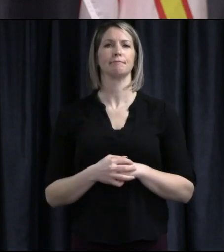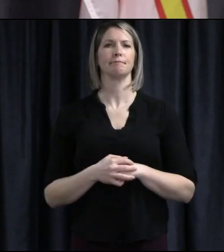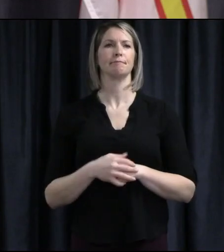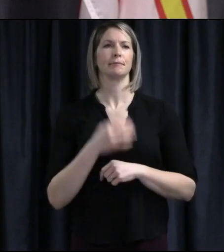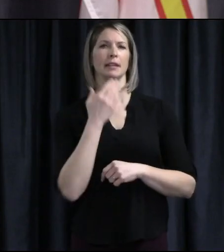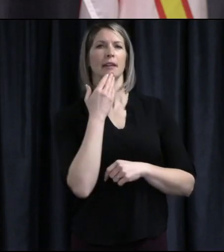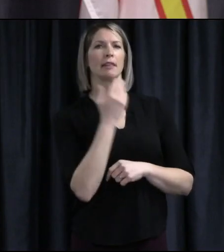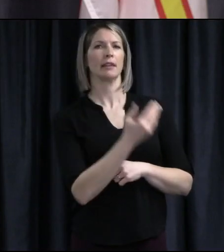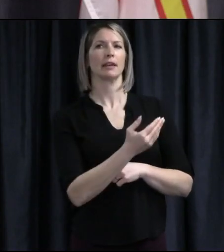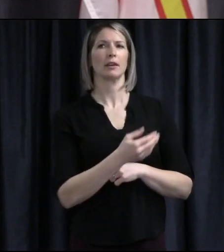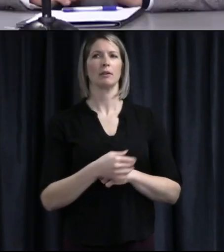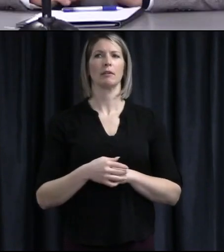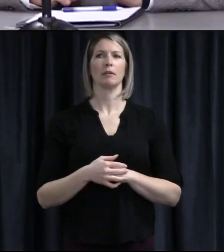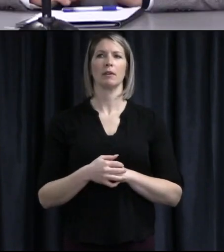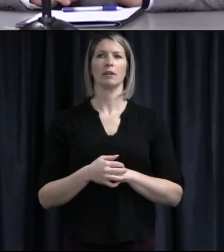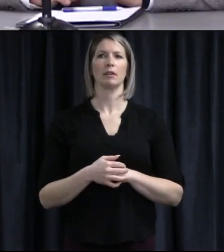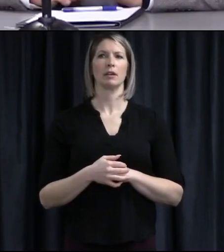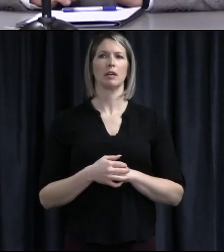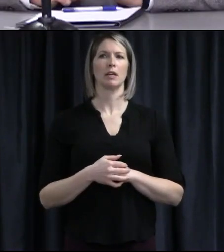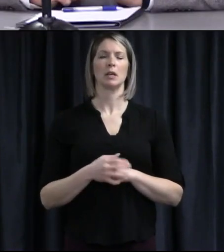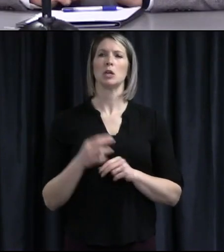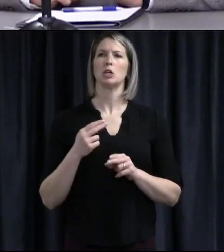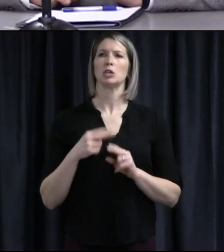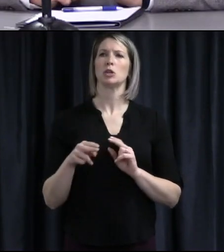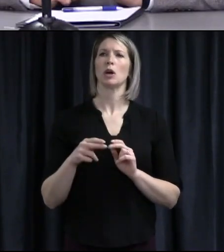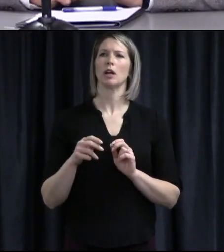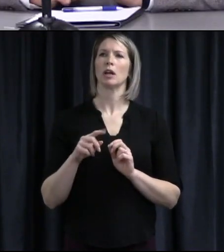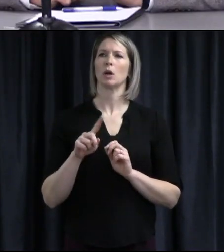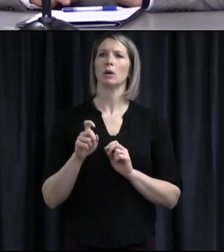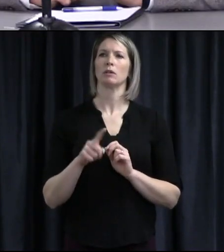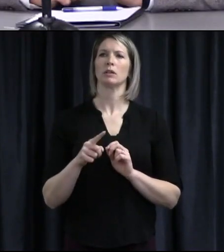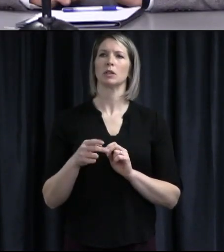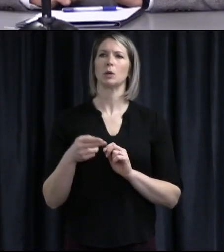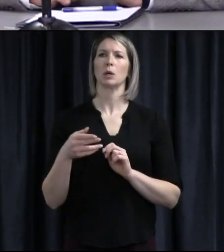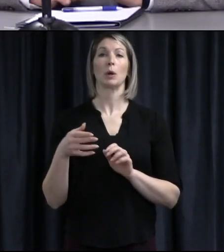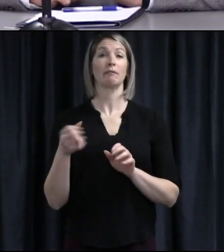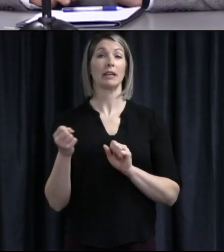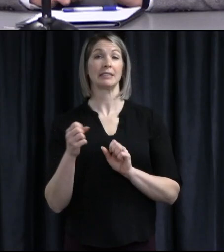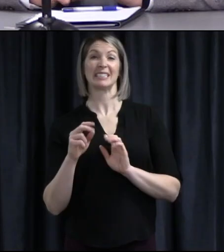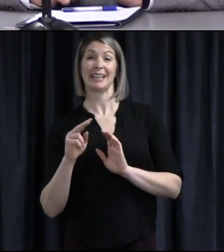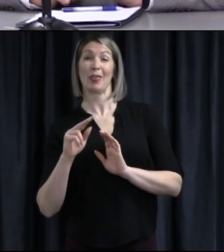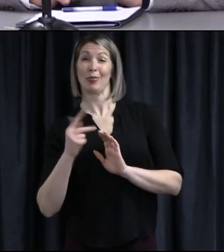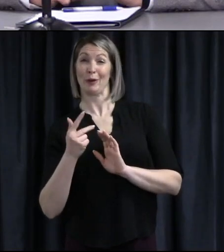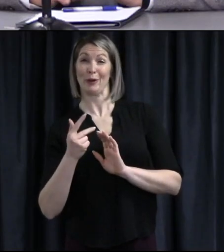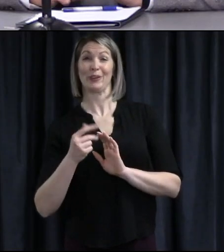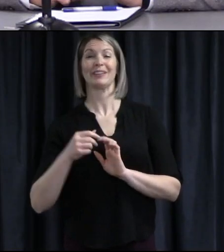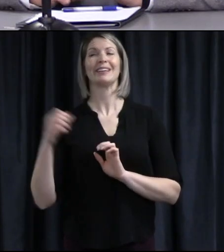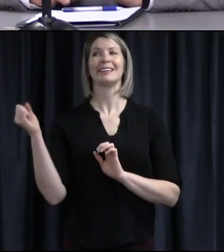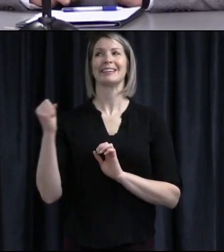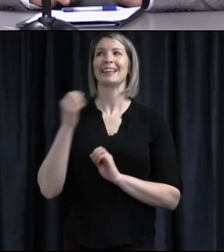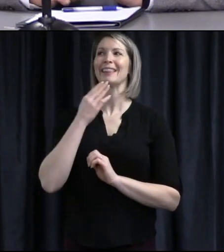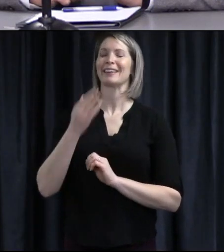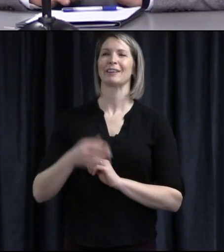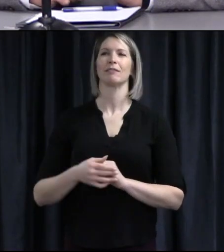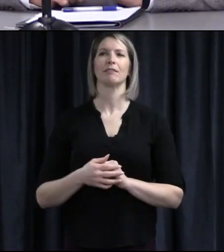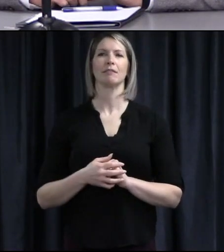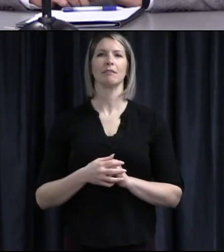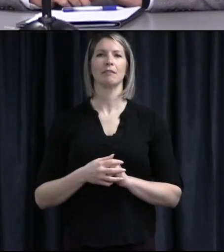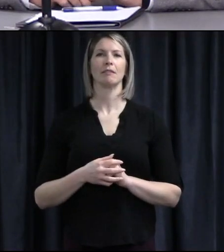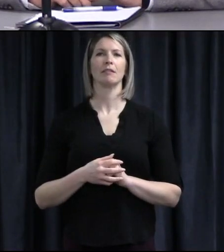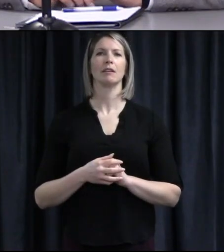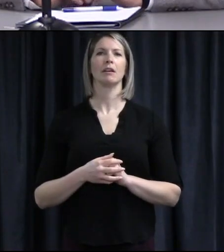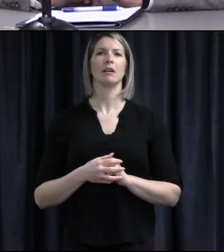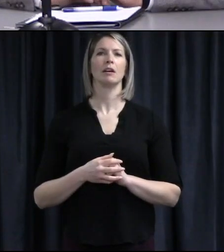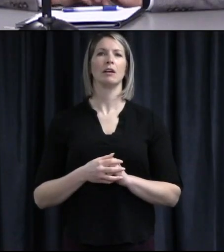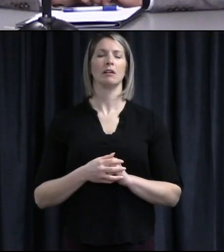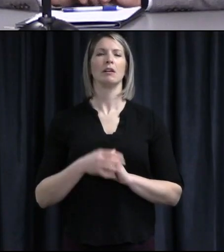Thank you. Can I ask a quick follow-up to that? Quick one. Thank you. I know you're currently